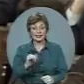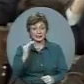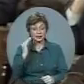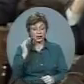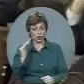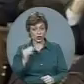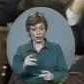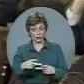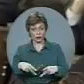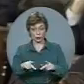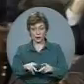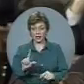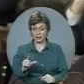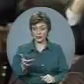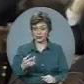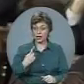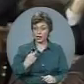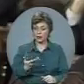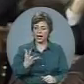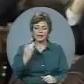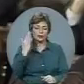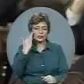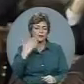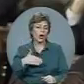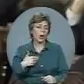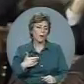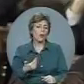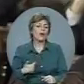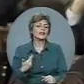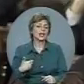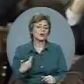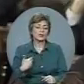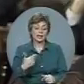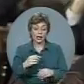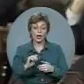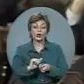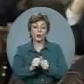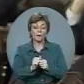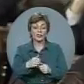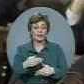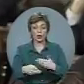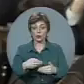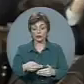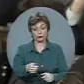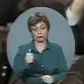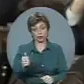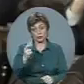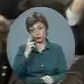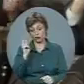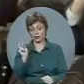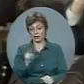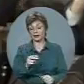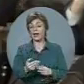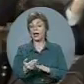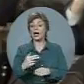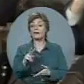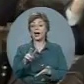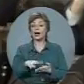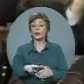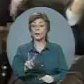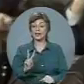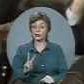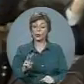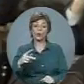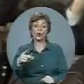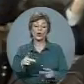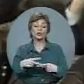look at changing the process, just consider the fact that in 2002, his government appointed the wife of the